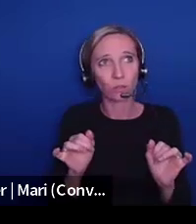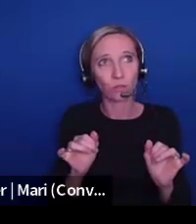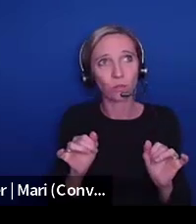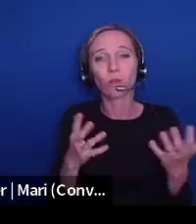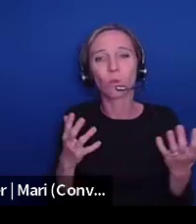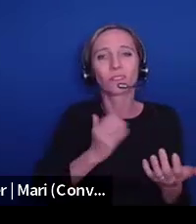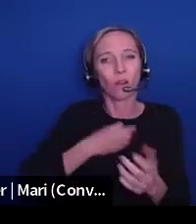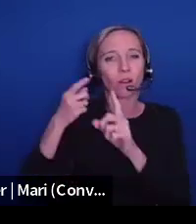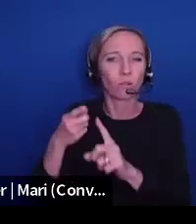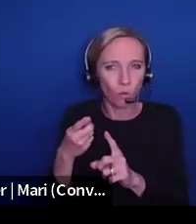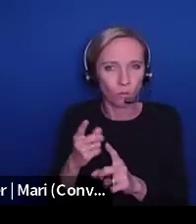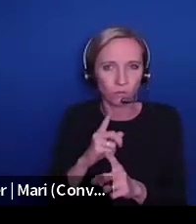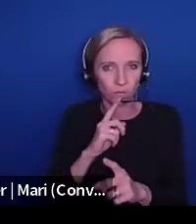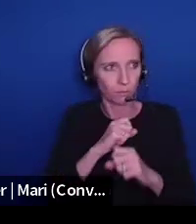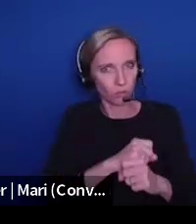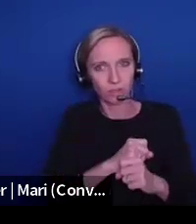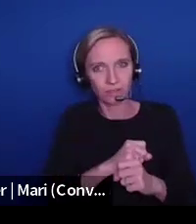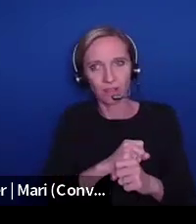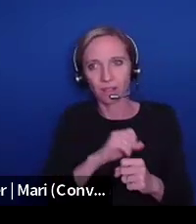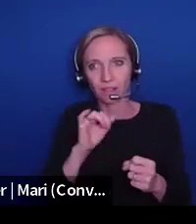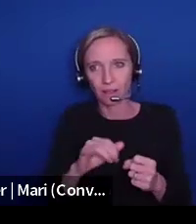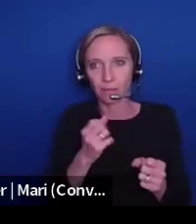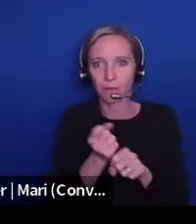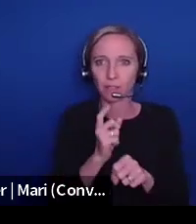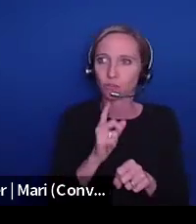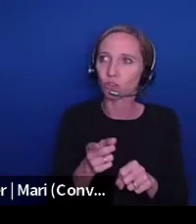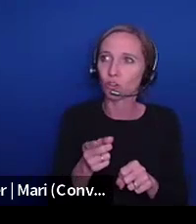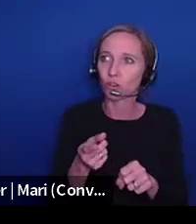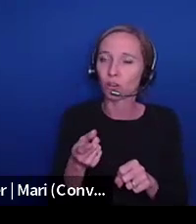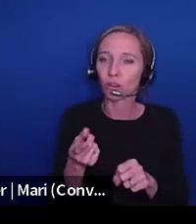initiative is, right? Make sure that it stands